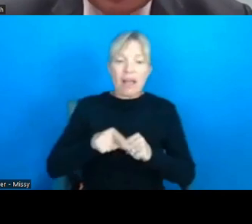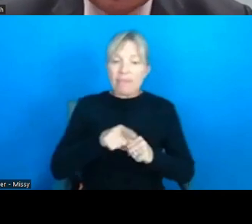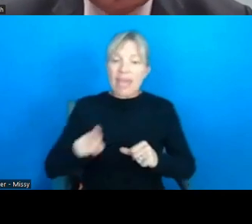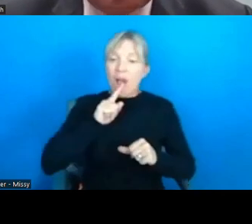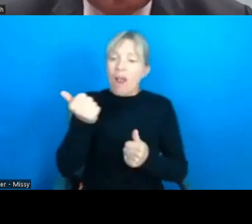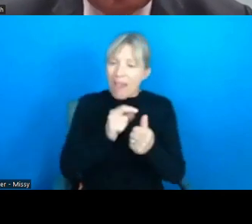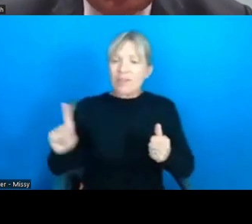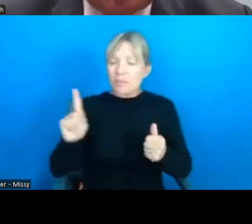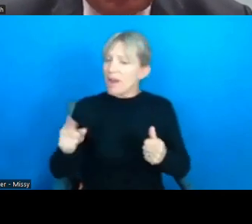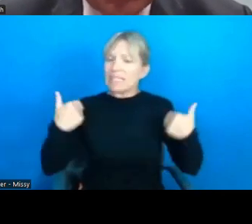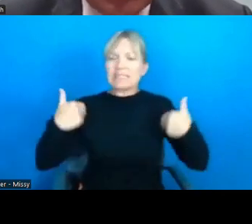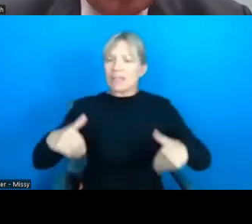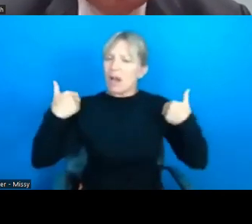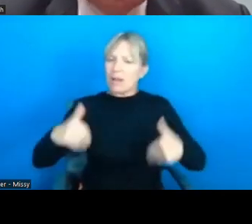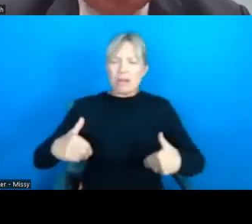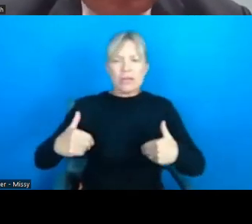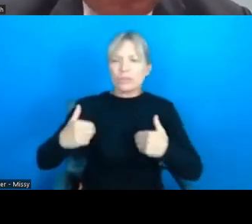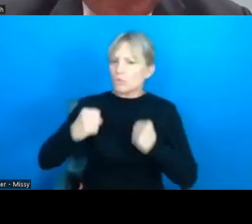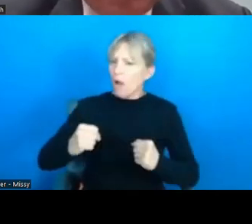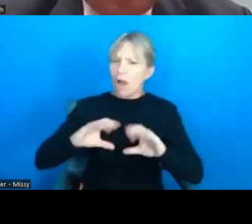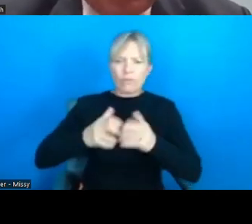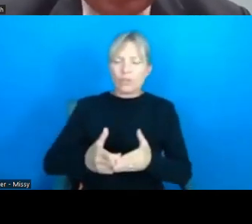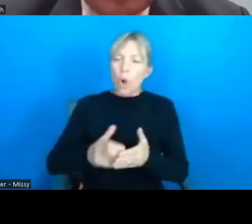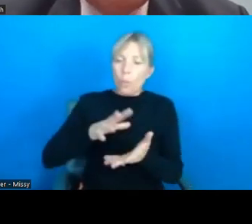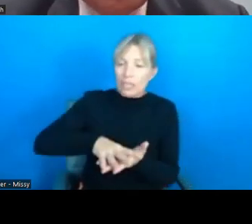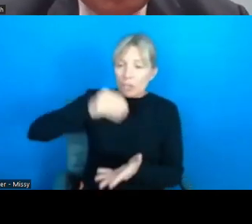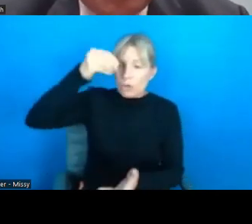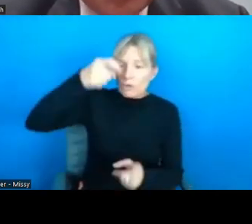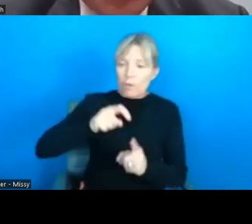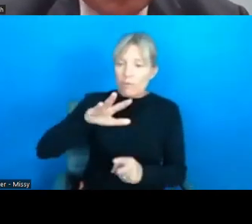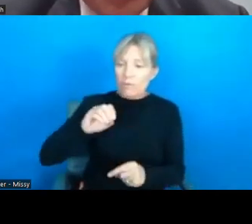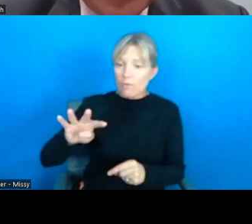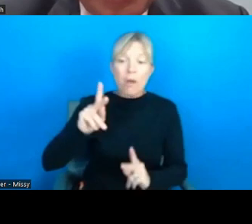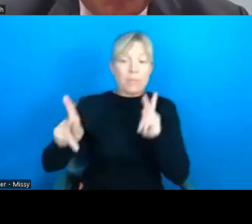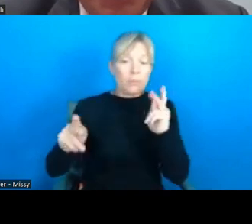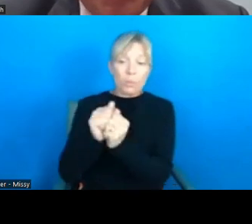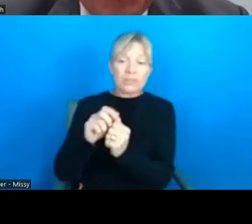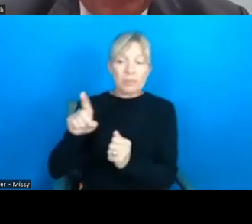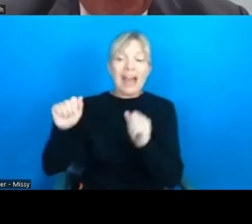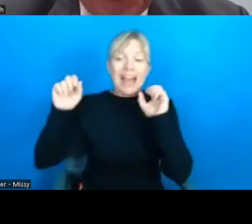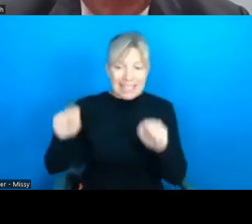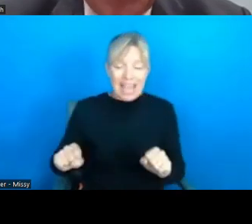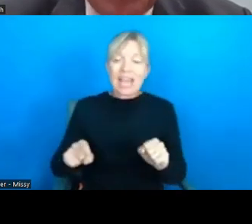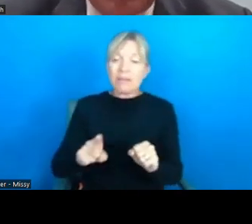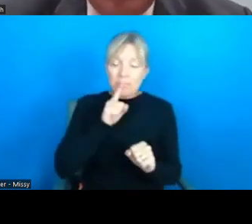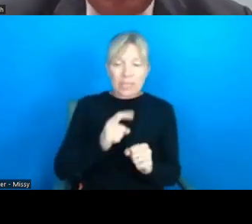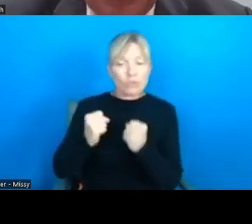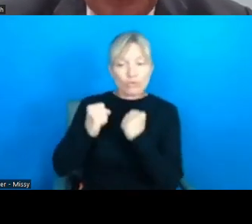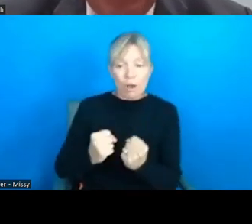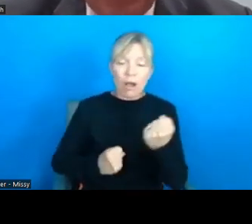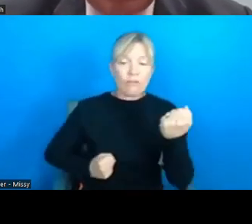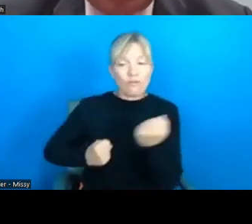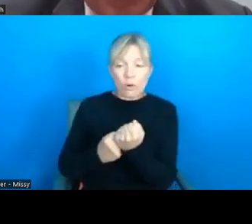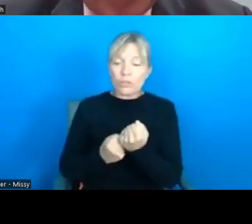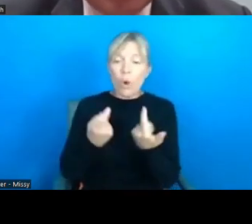everywhere. It's an incredible potent force. We learned from 504 that people with disabilities can be a potent force when